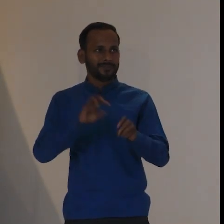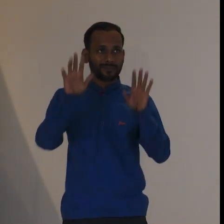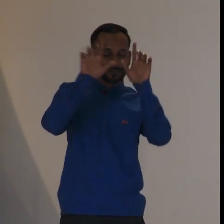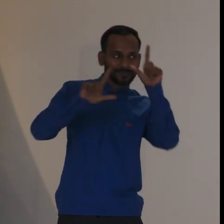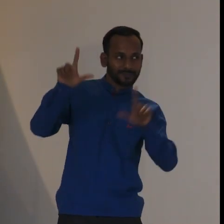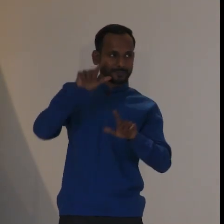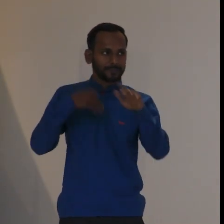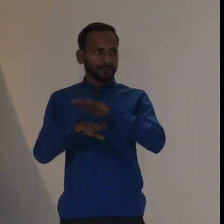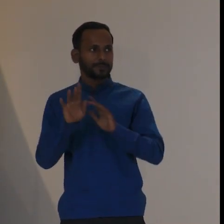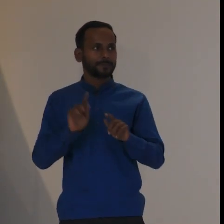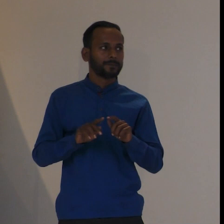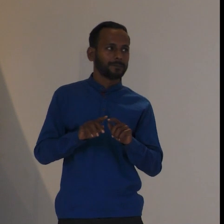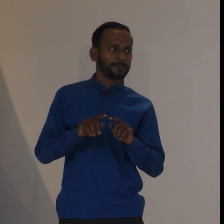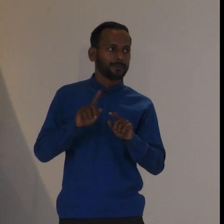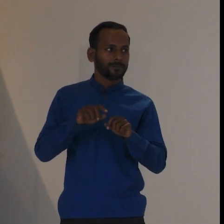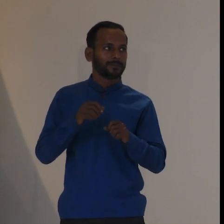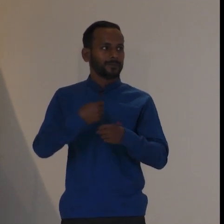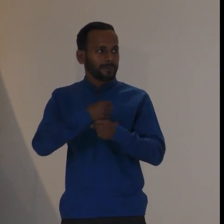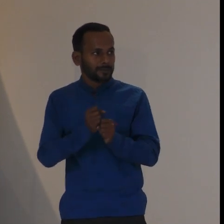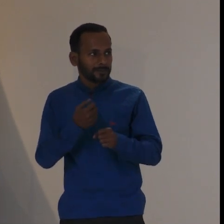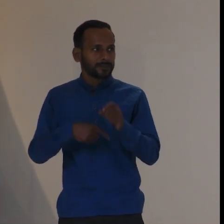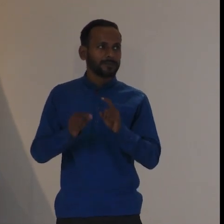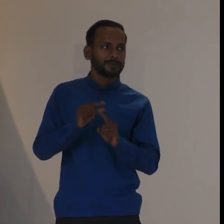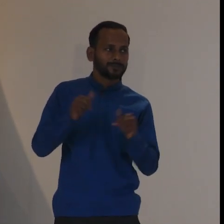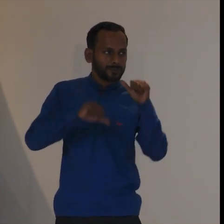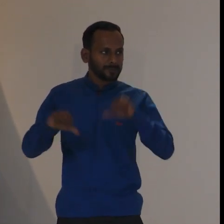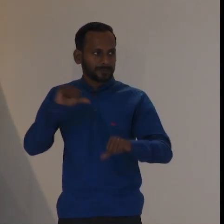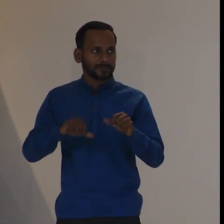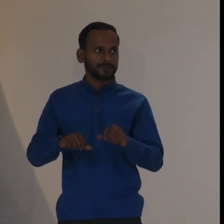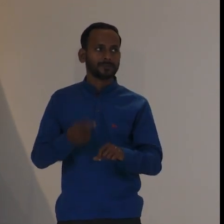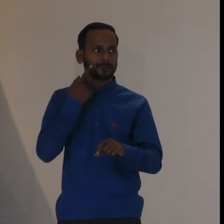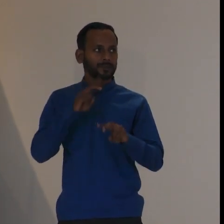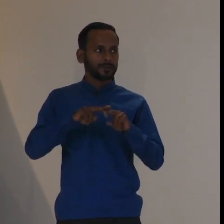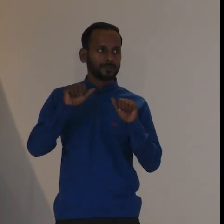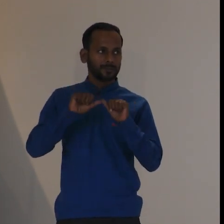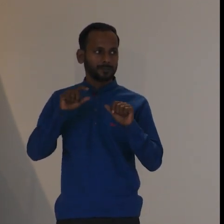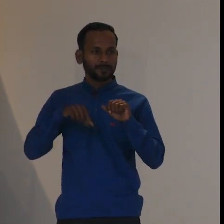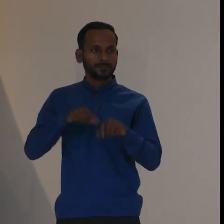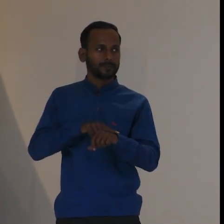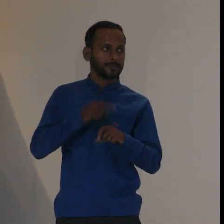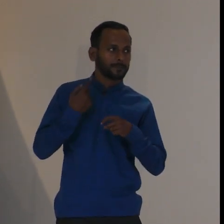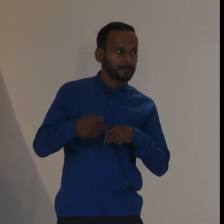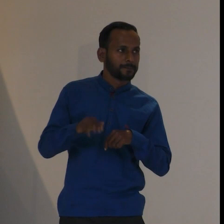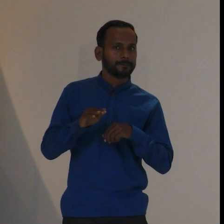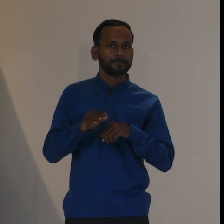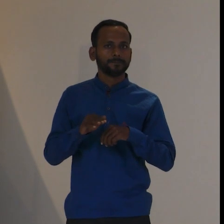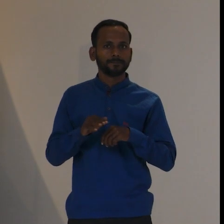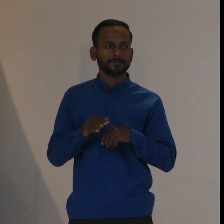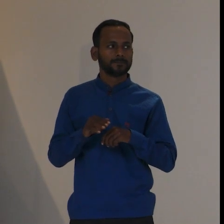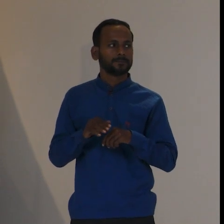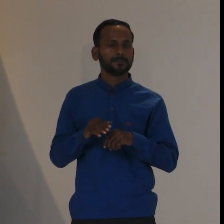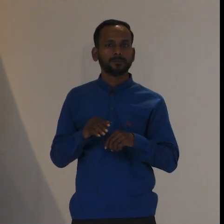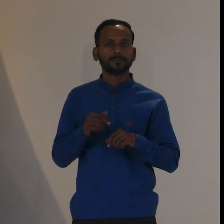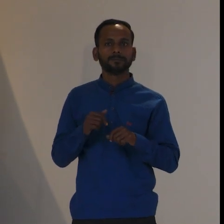and Archives, Bangalore, for the foundation project implemented by IFA. In the time that we've had a rich set